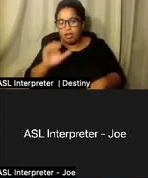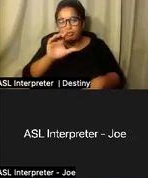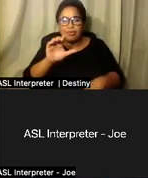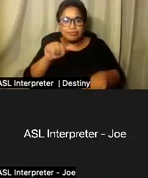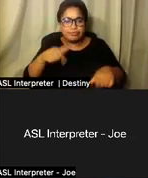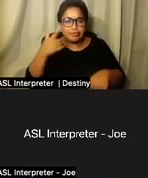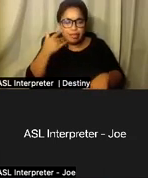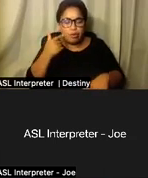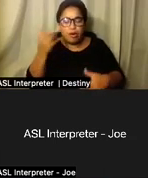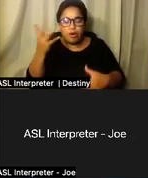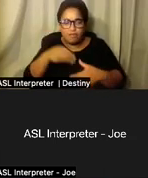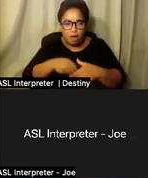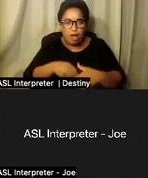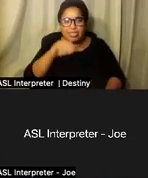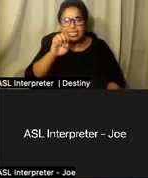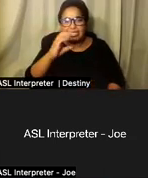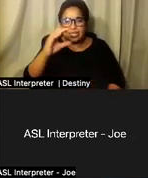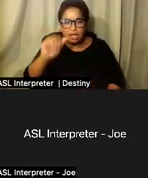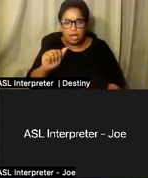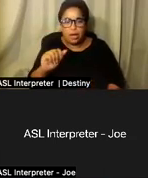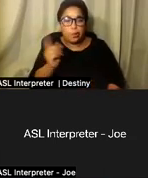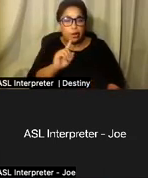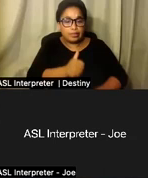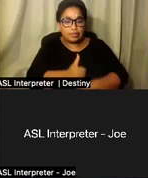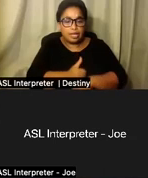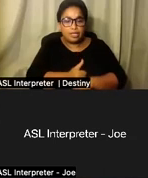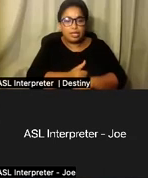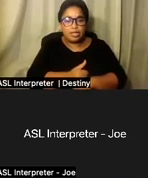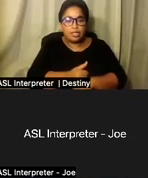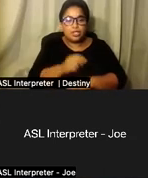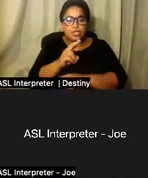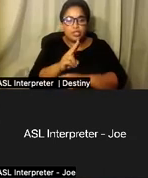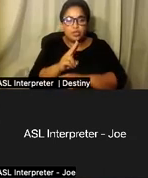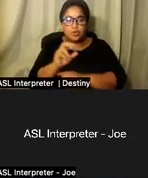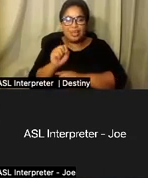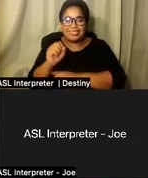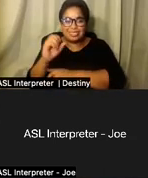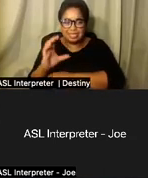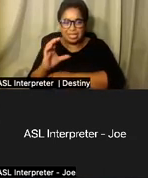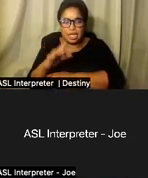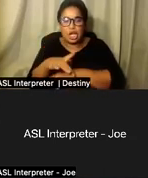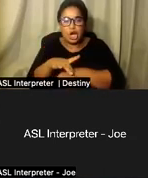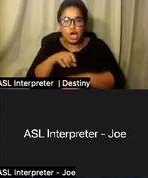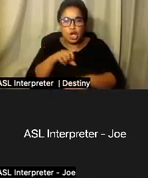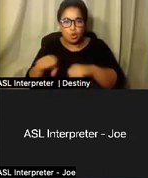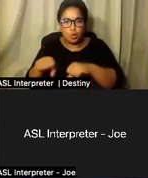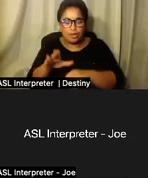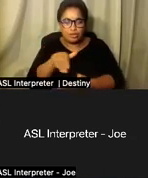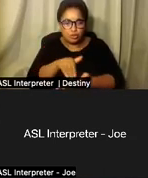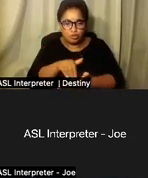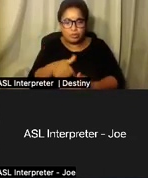Earthquake Country Alliance. And we're based at the University of Southern California's Southern California Earthquake Center, where myself and